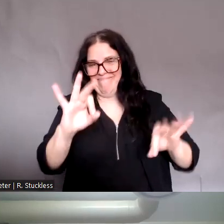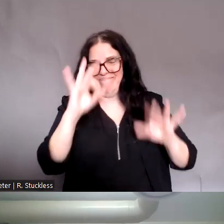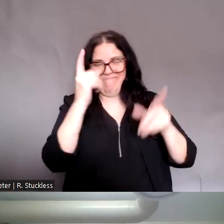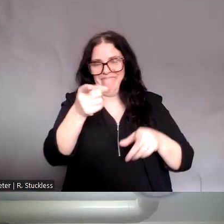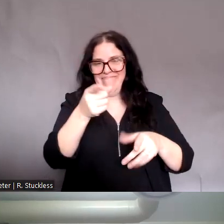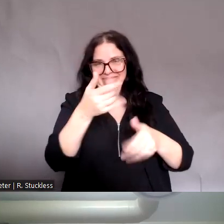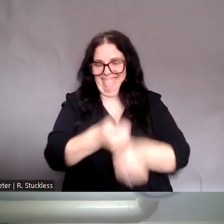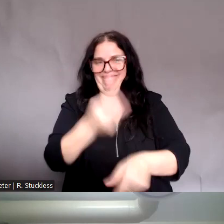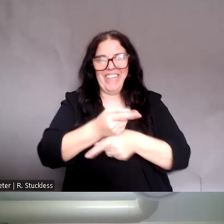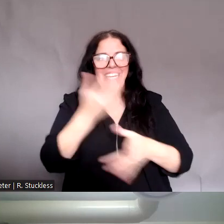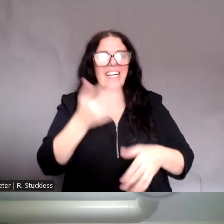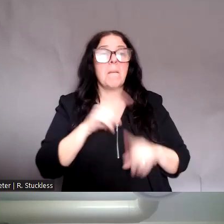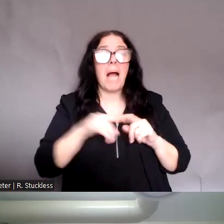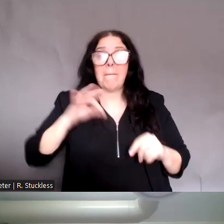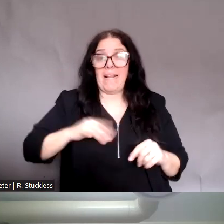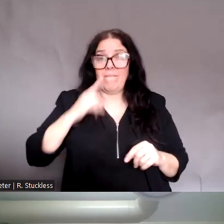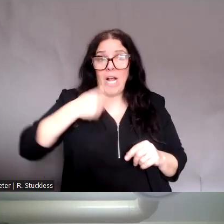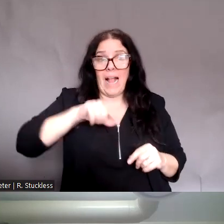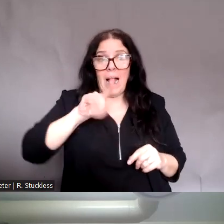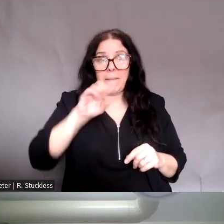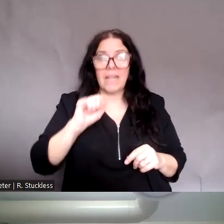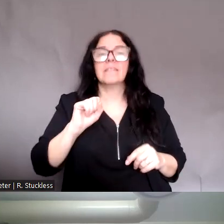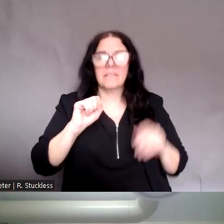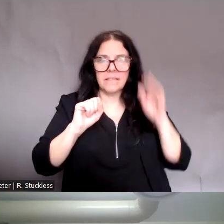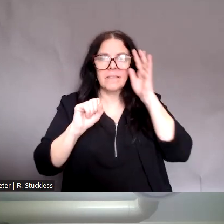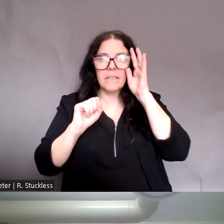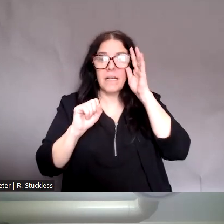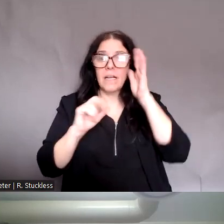LBS. We have access to new groups of learners.